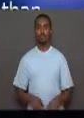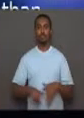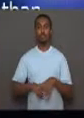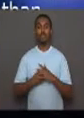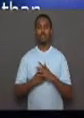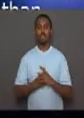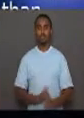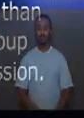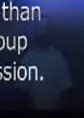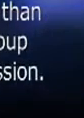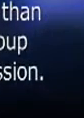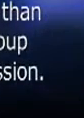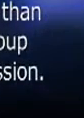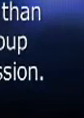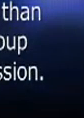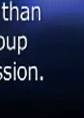Begin.